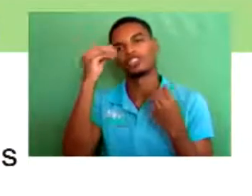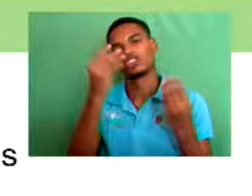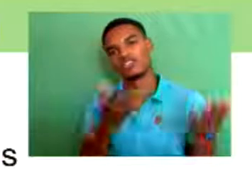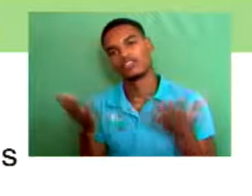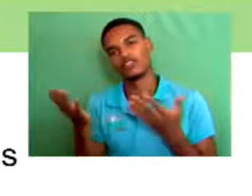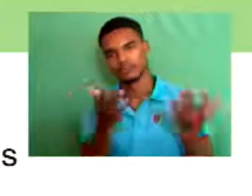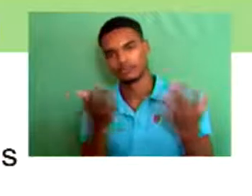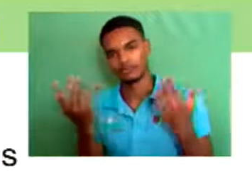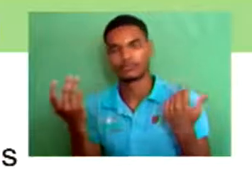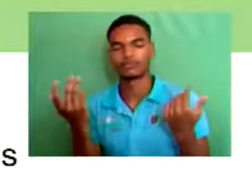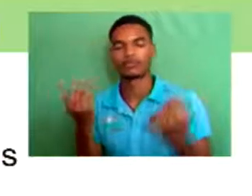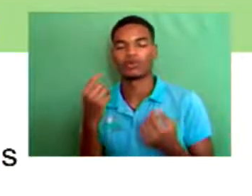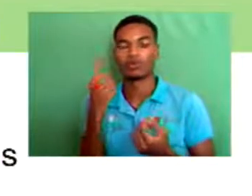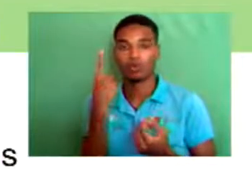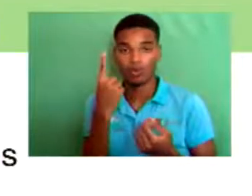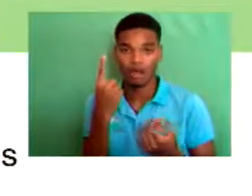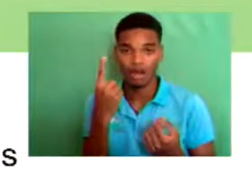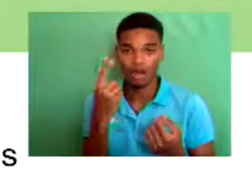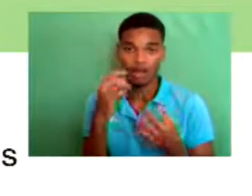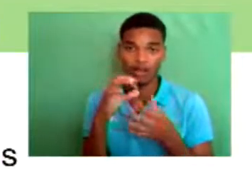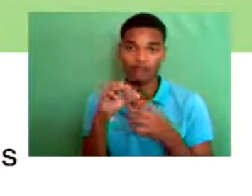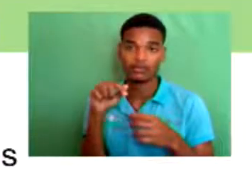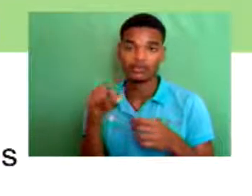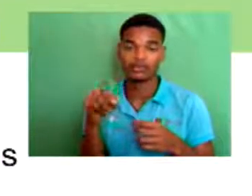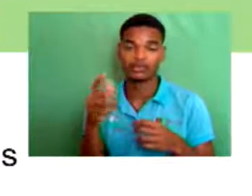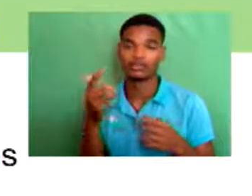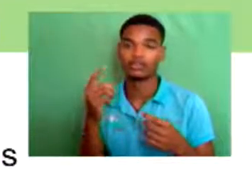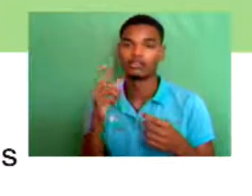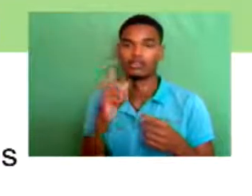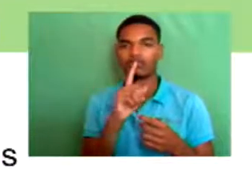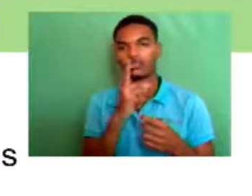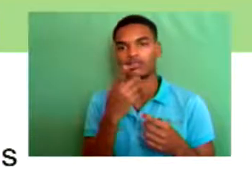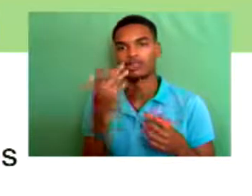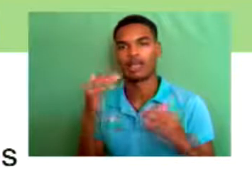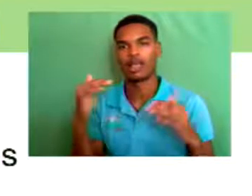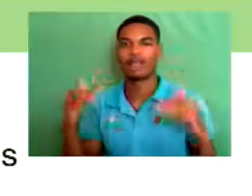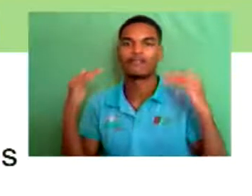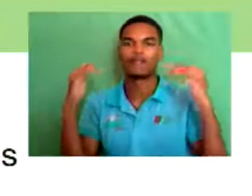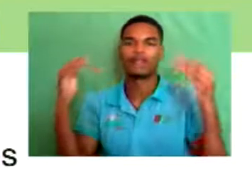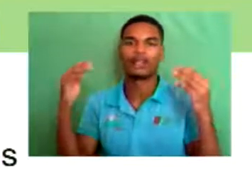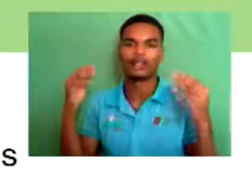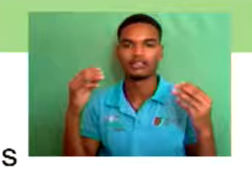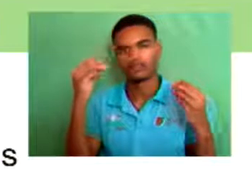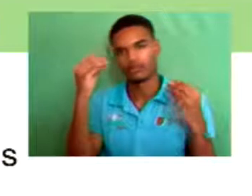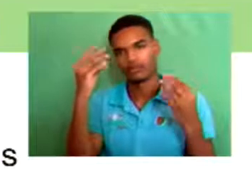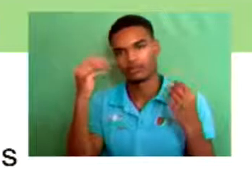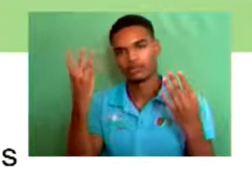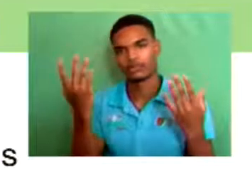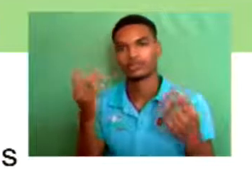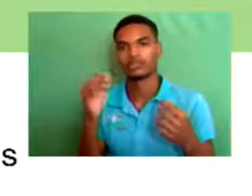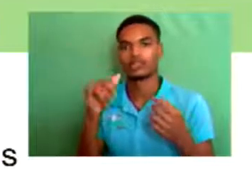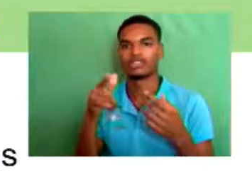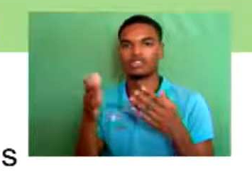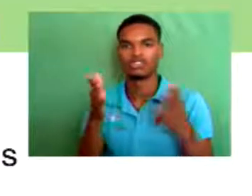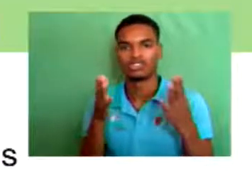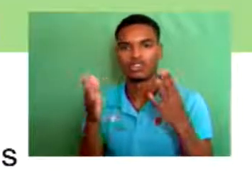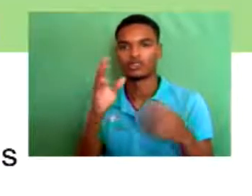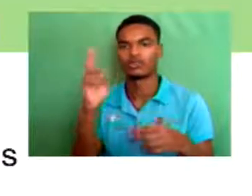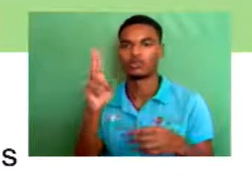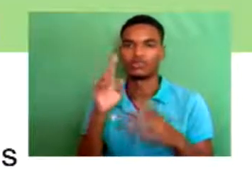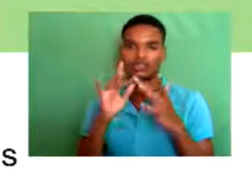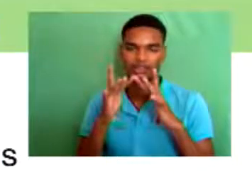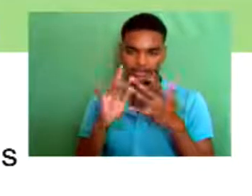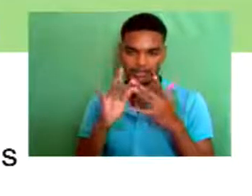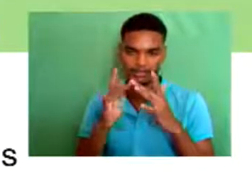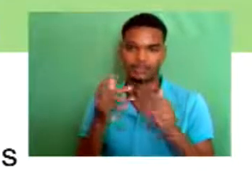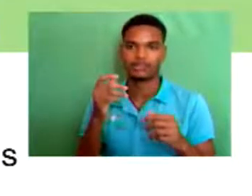these approaches is advanced emergency information, which is a service, an IP-based service, to deliver a wide